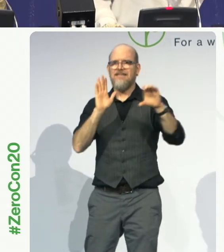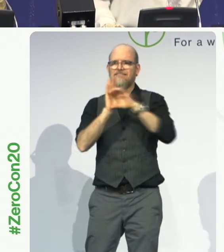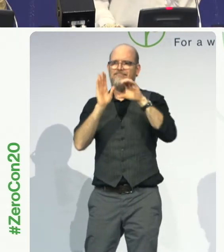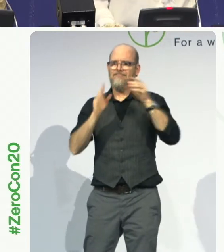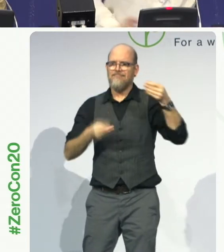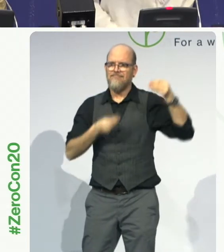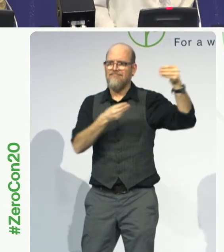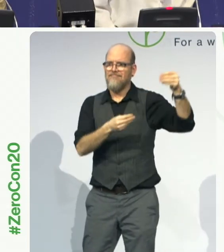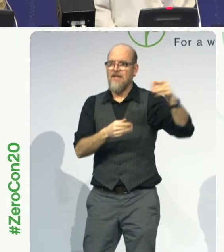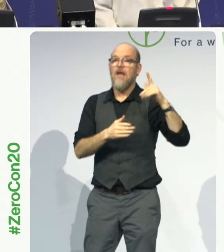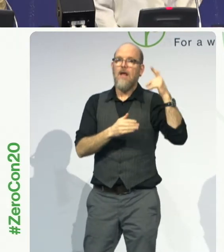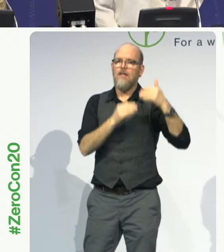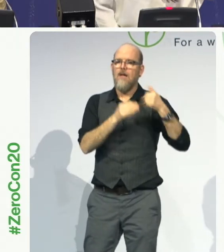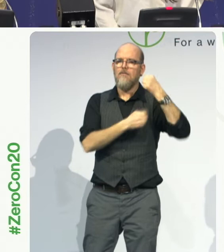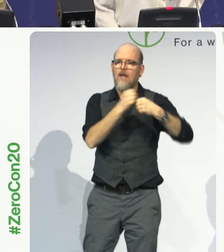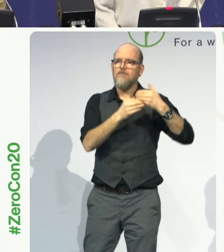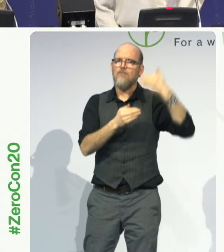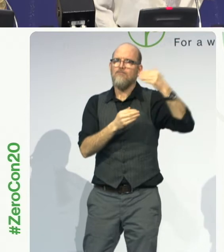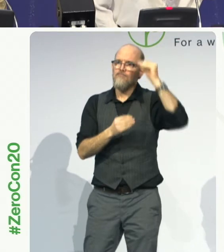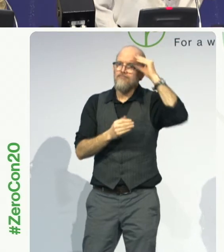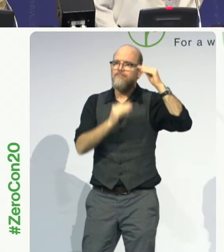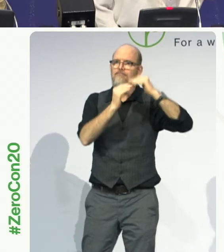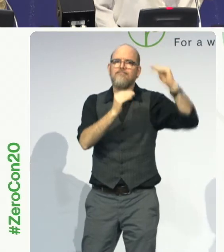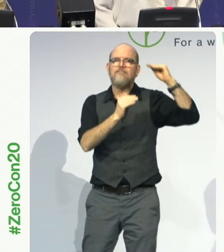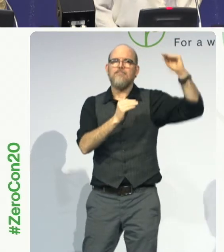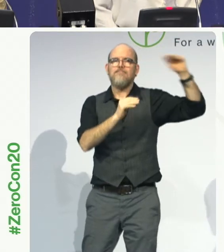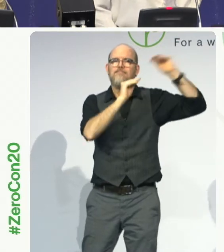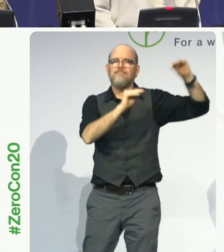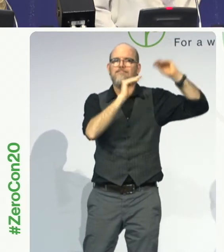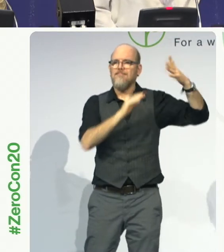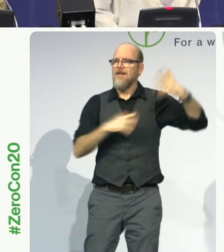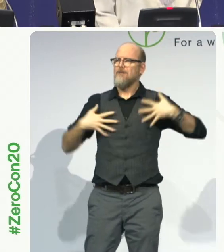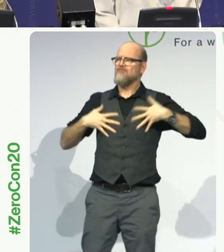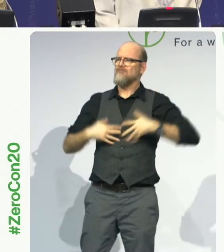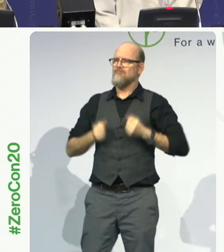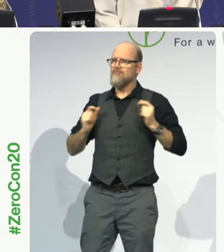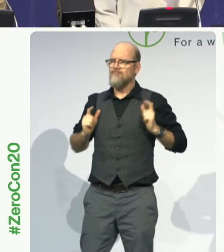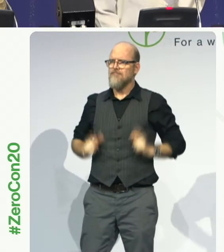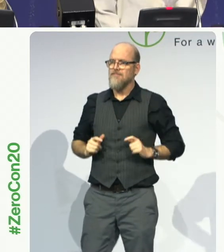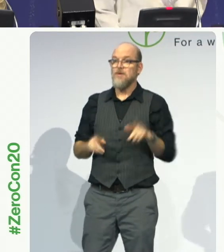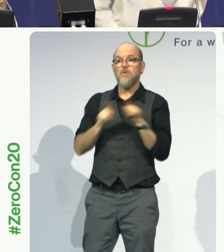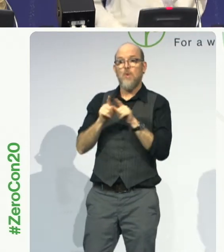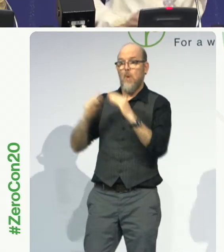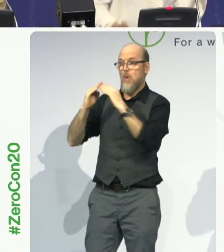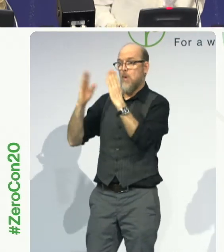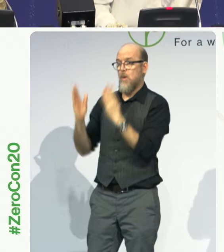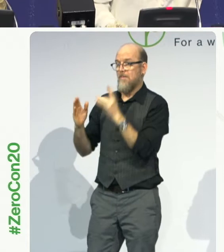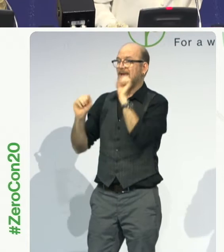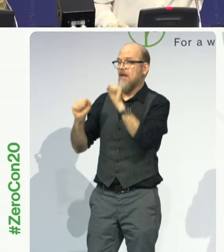request. The program also provides academic support to students in their homes, both one-on-one and in